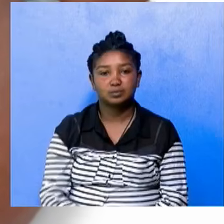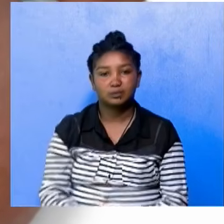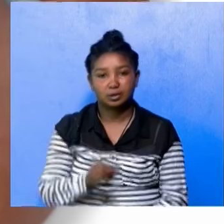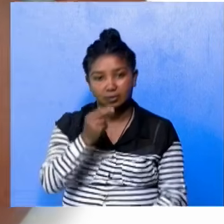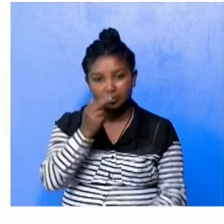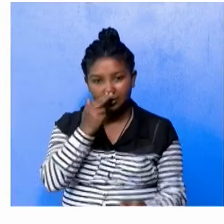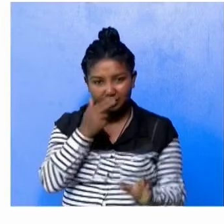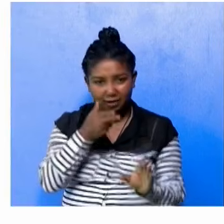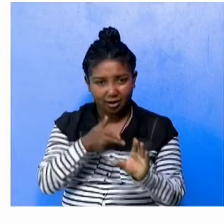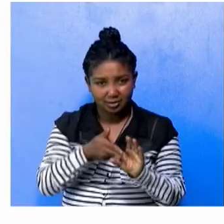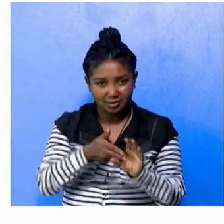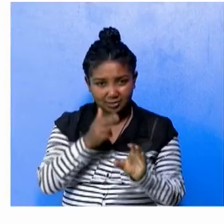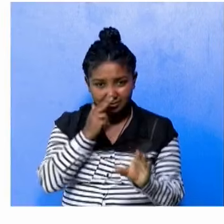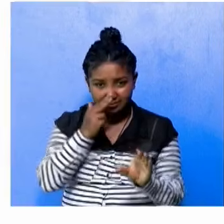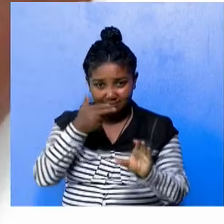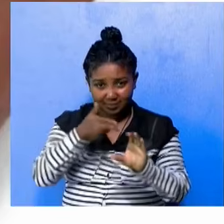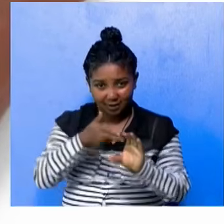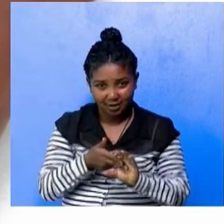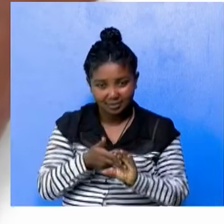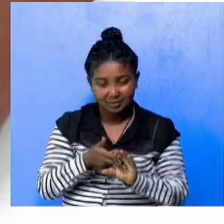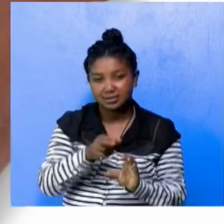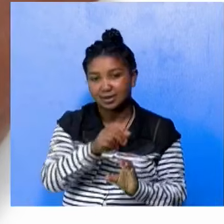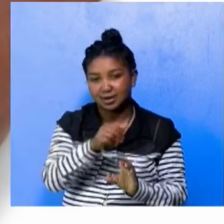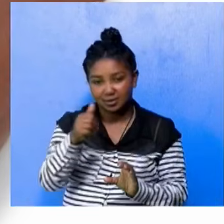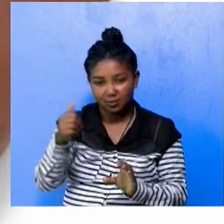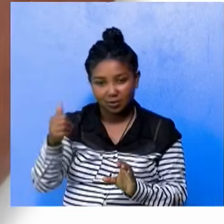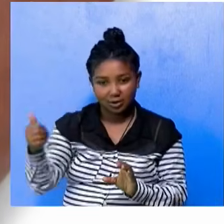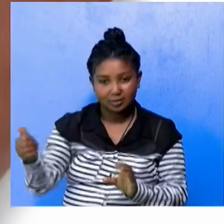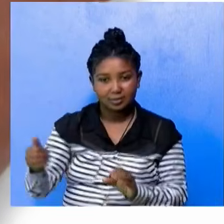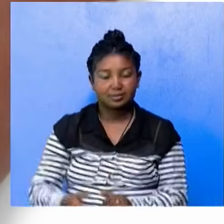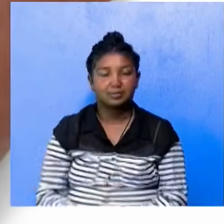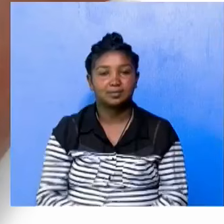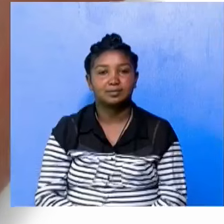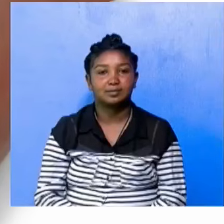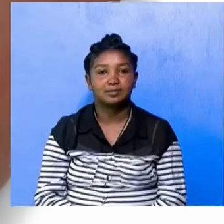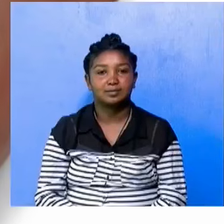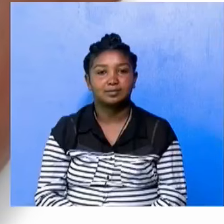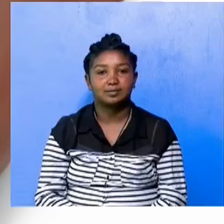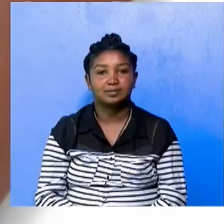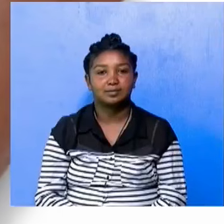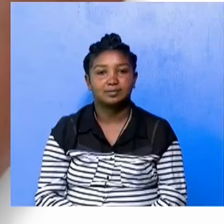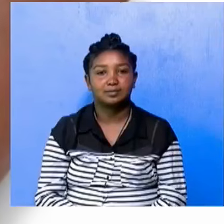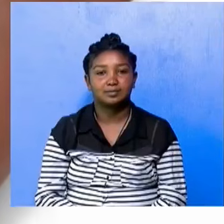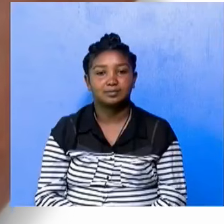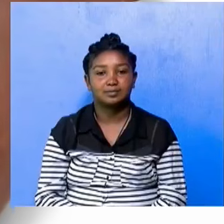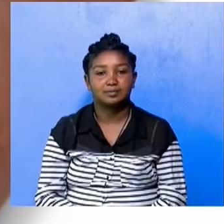Gas. And also another one. Yes.